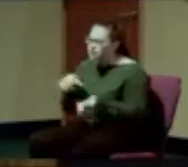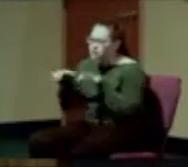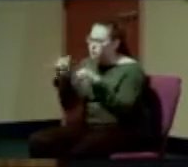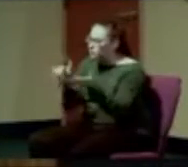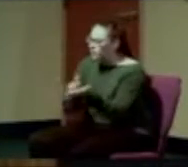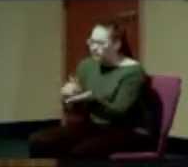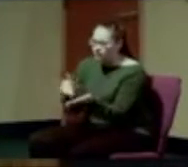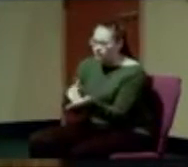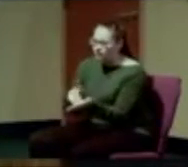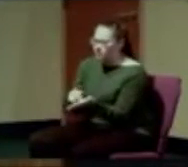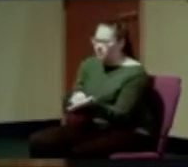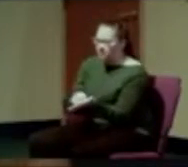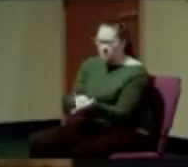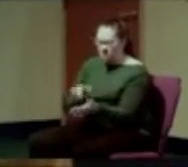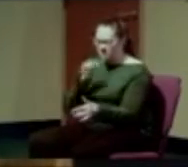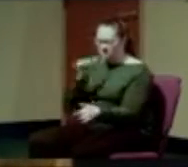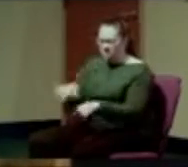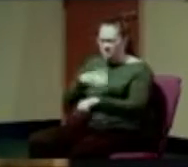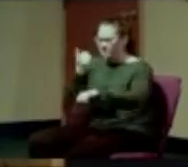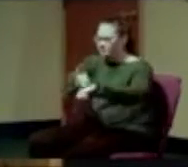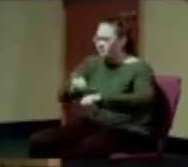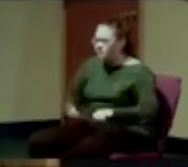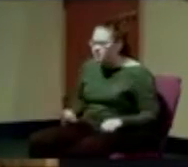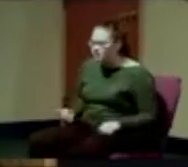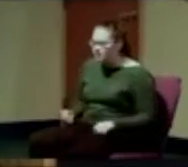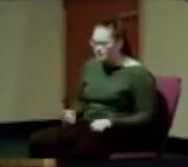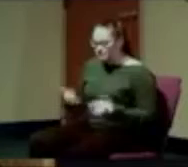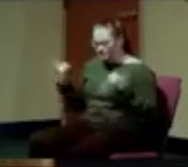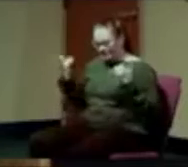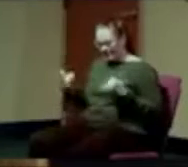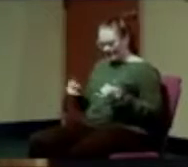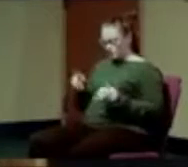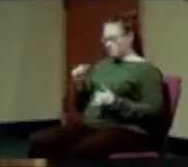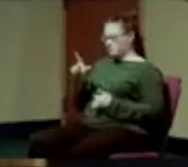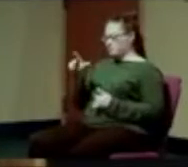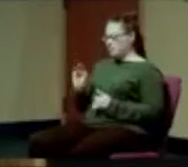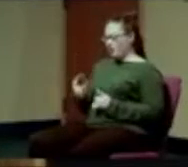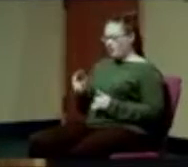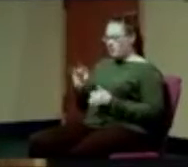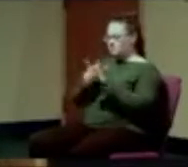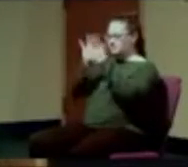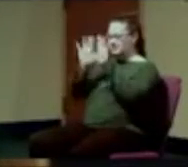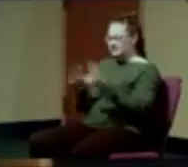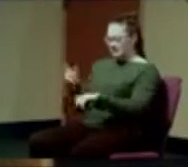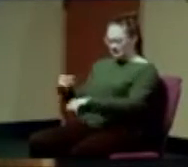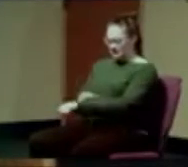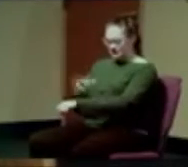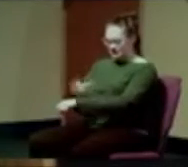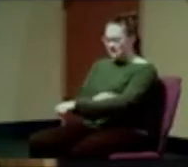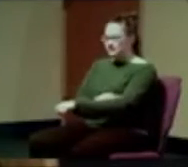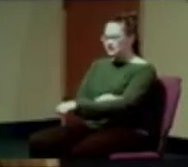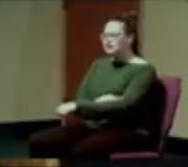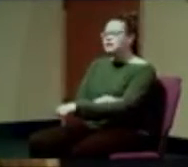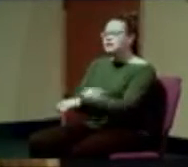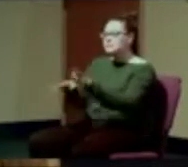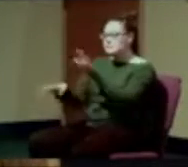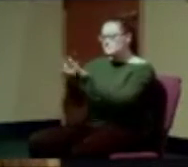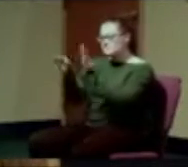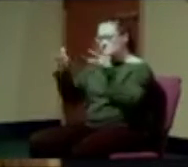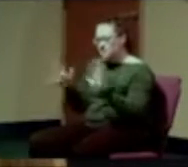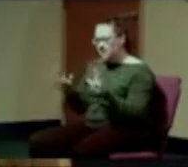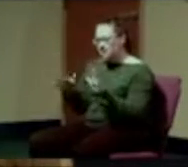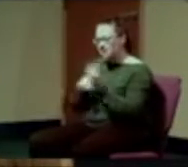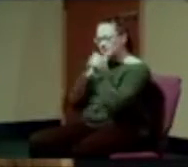Palm Sunday, the lamb has been selected, and now God deals with us through our sin based on what Jesus